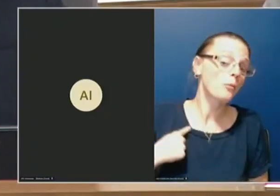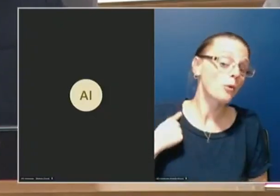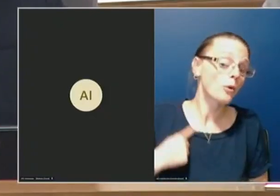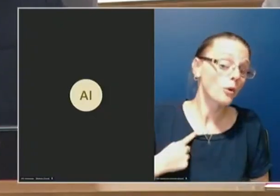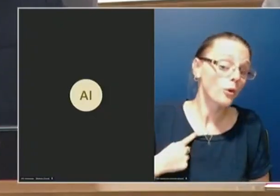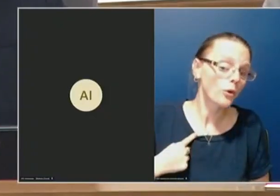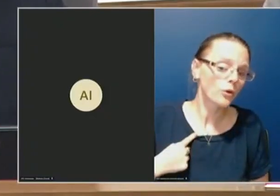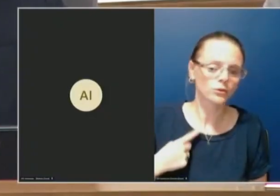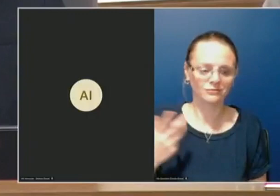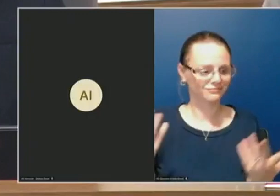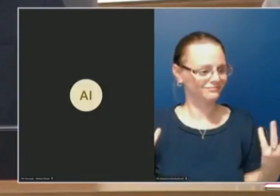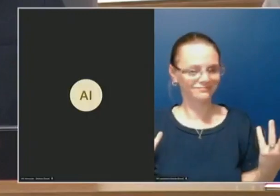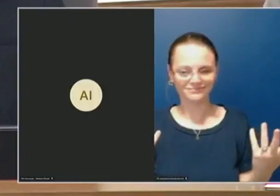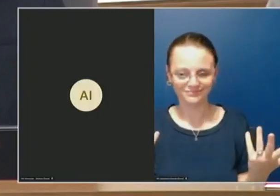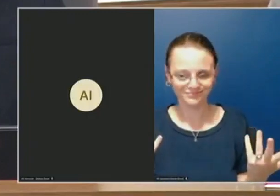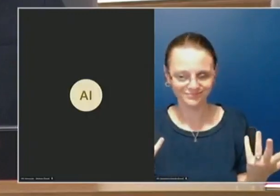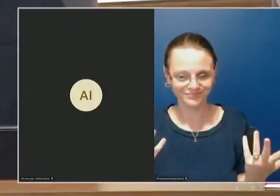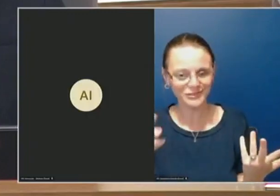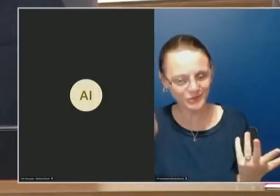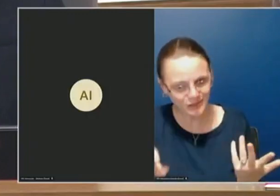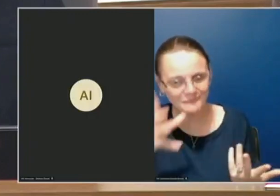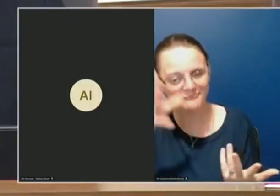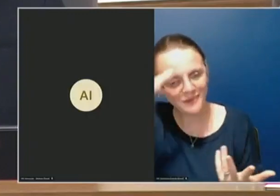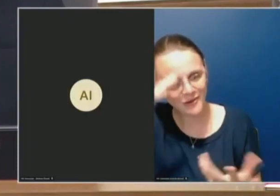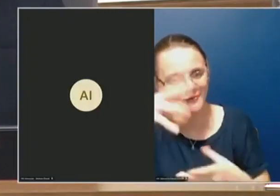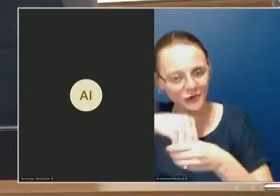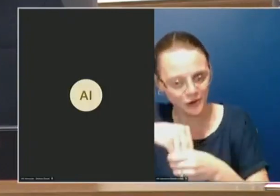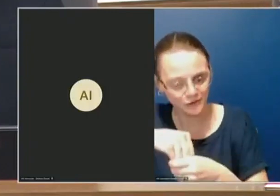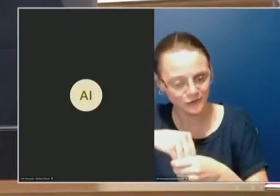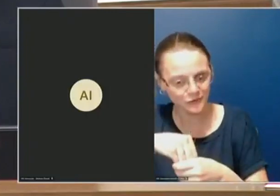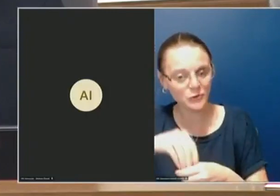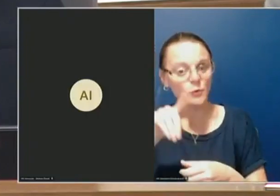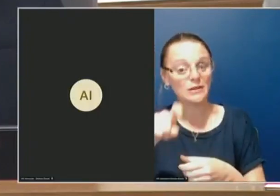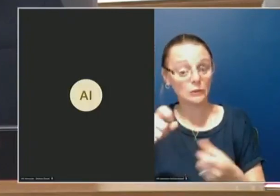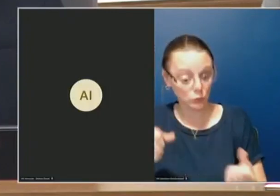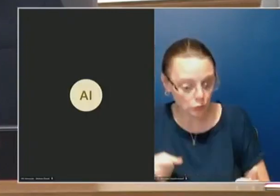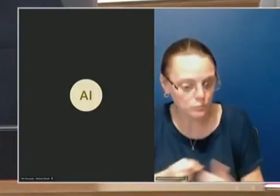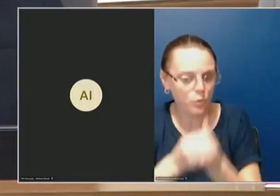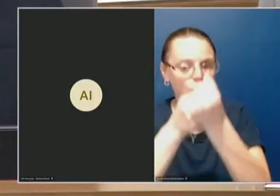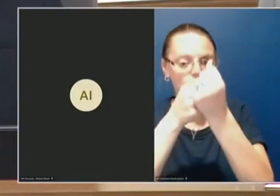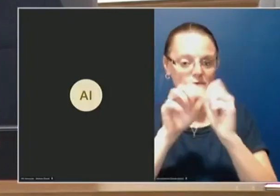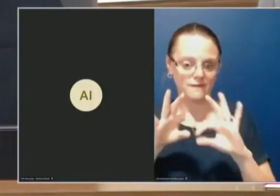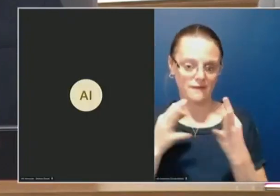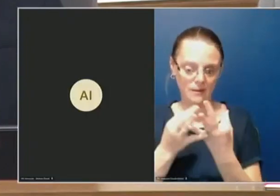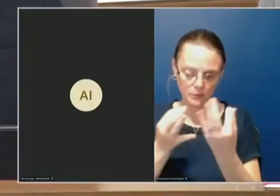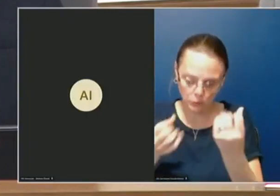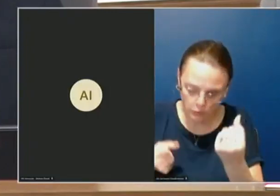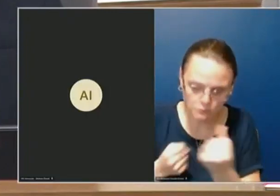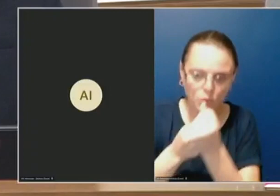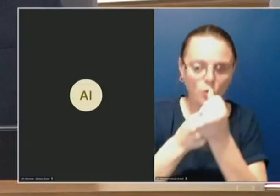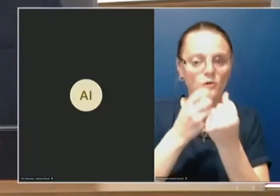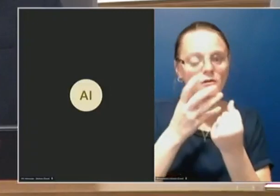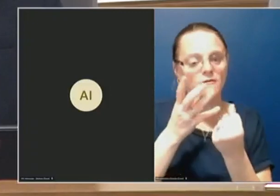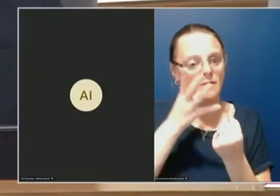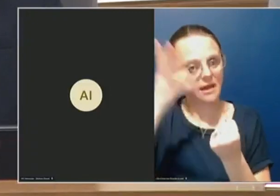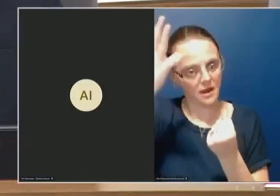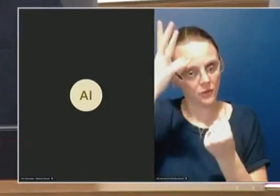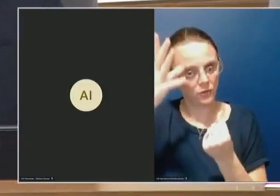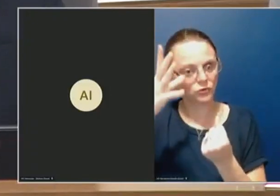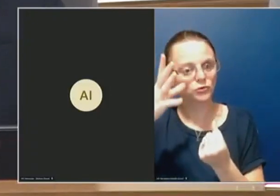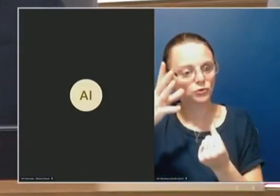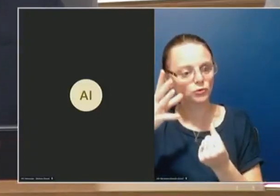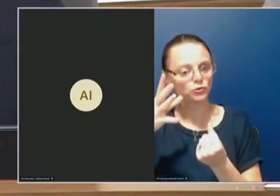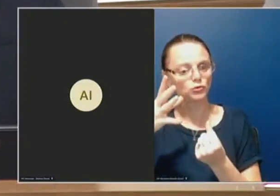Javity said, we need to lift up our families, lift up our parents, and help them address these circumstances with their